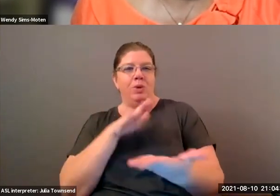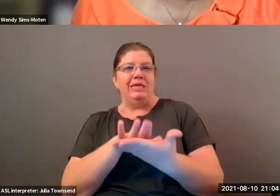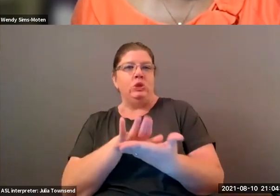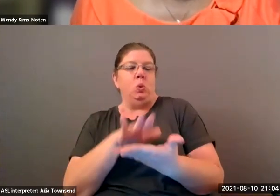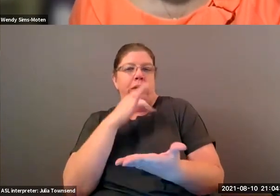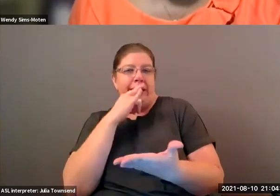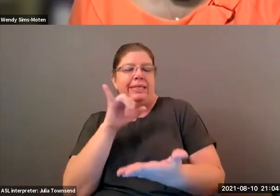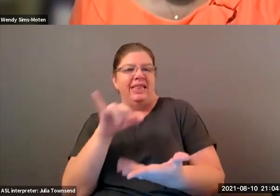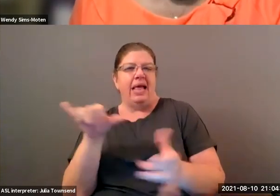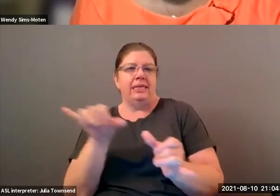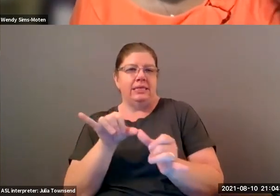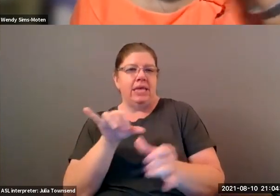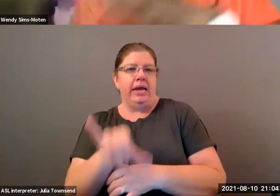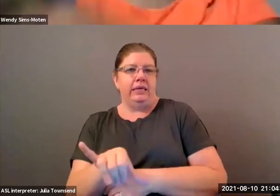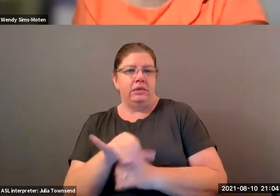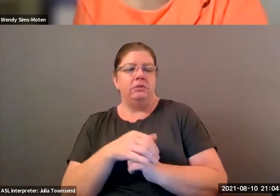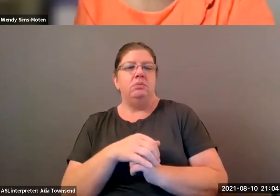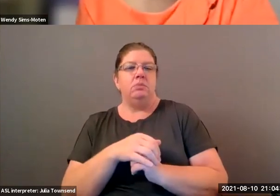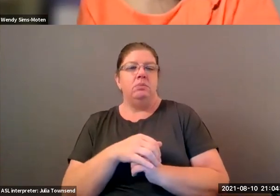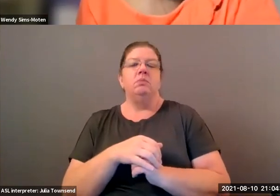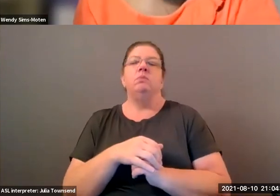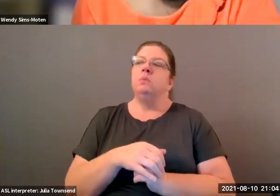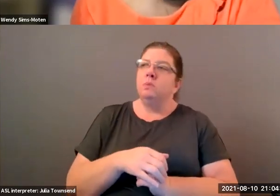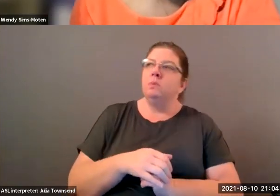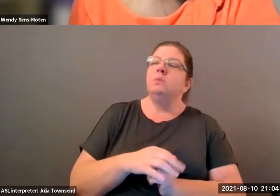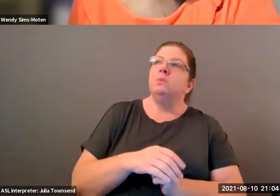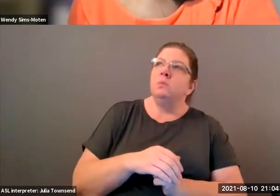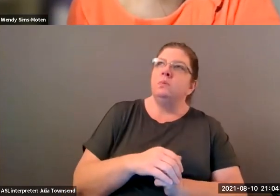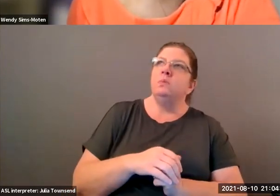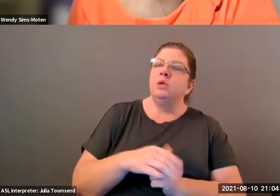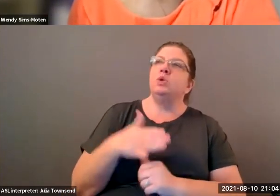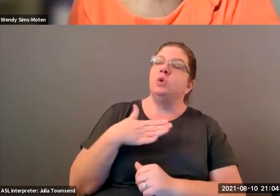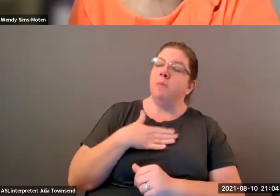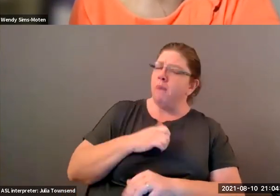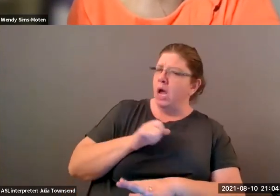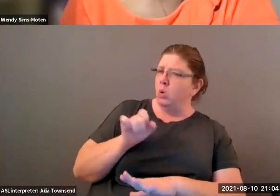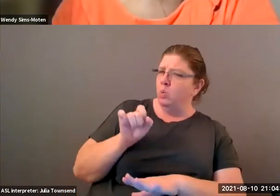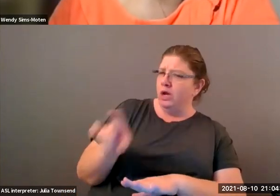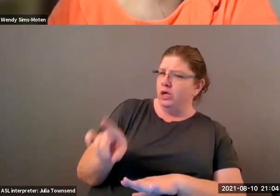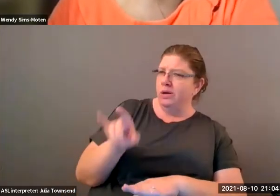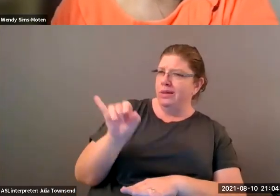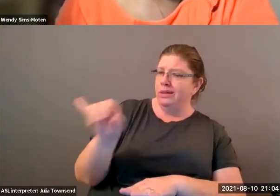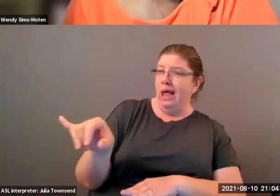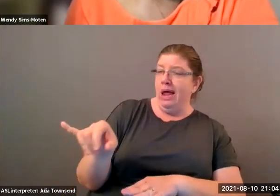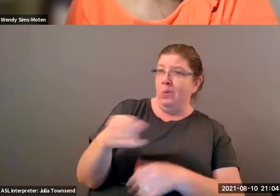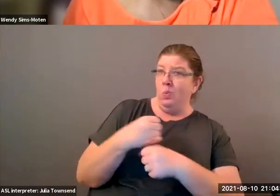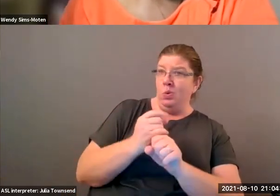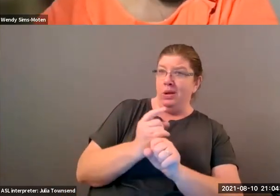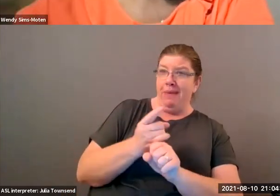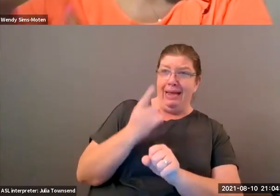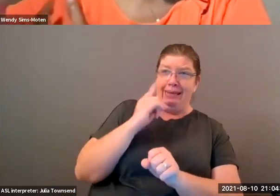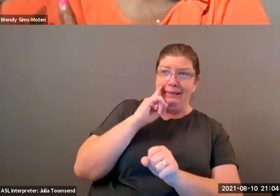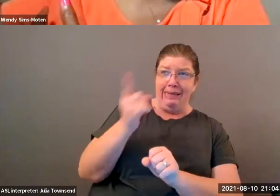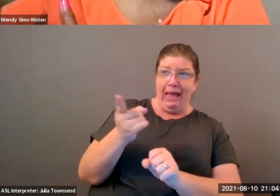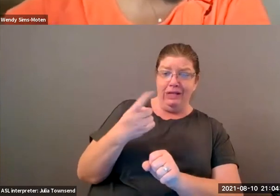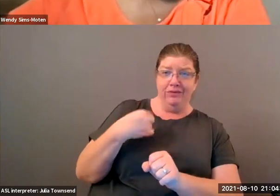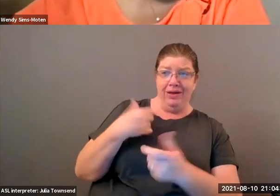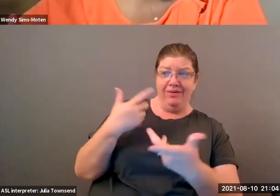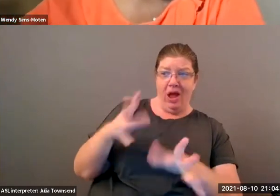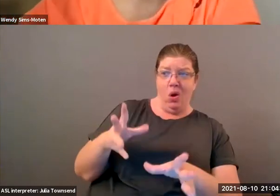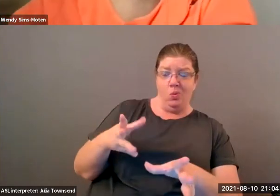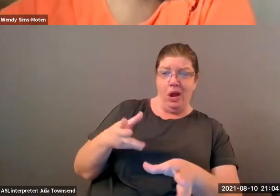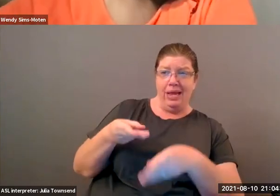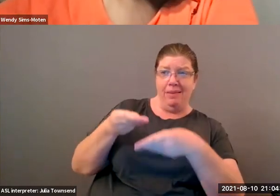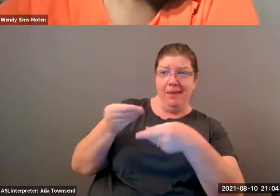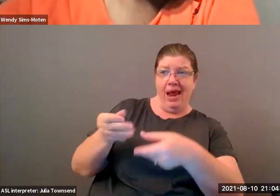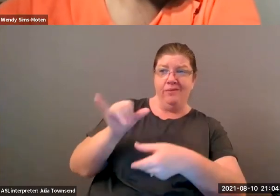size. So my question on that would be, would it make sense for us to, having done those upgrades,